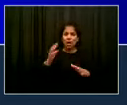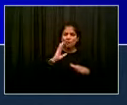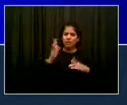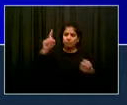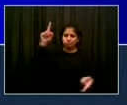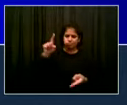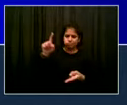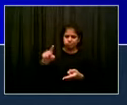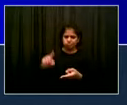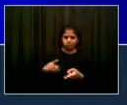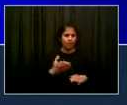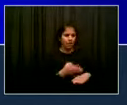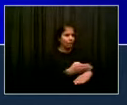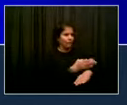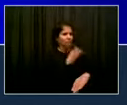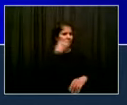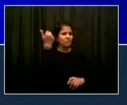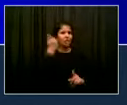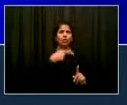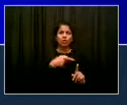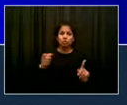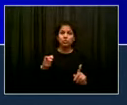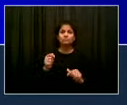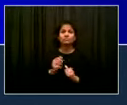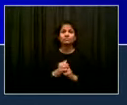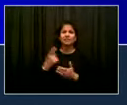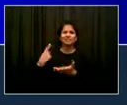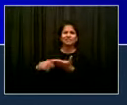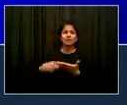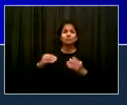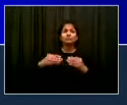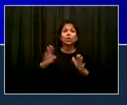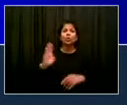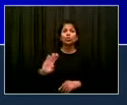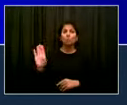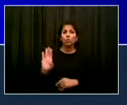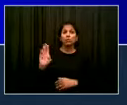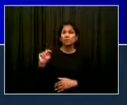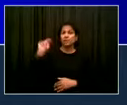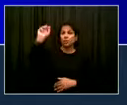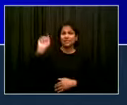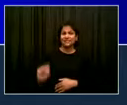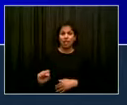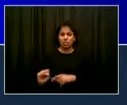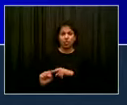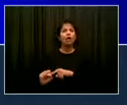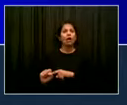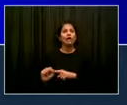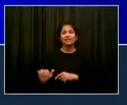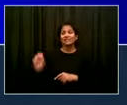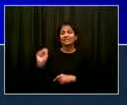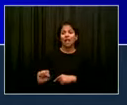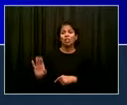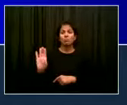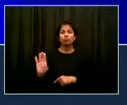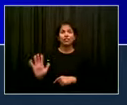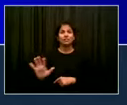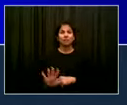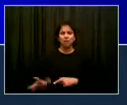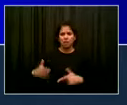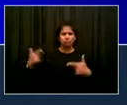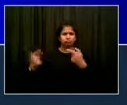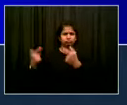North, Brooklyn South. Brooklyn South has now, when it comes to the crucial indicator of shootings, has returned to 2019 levels. This is